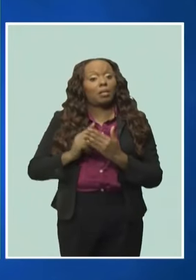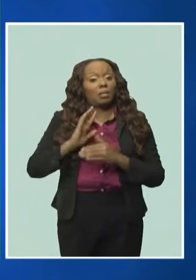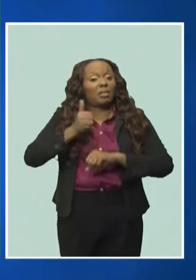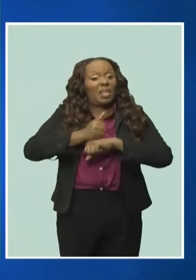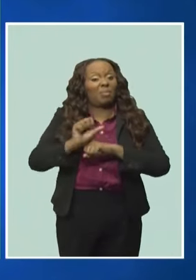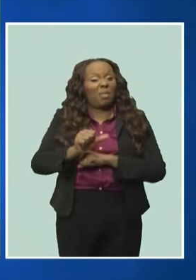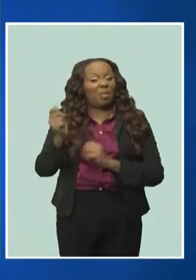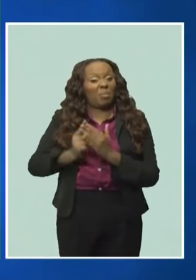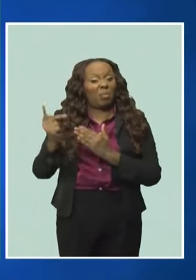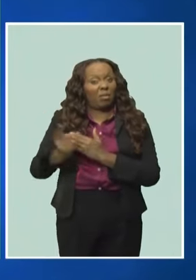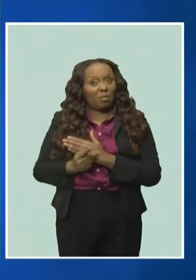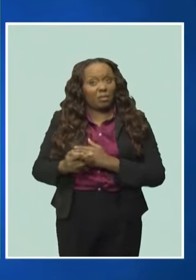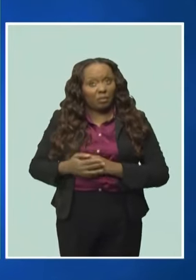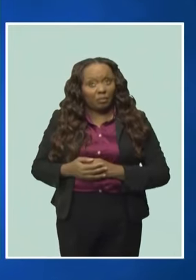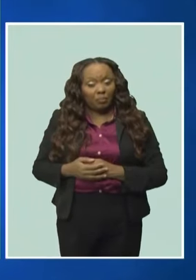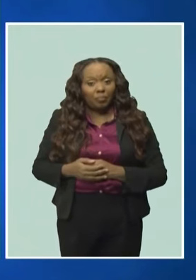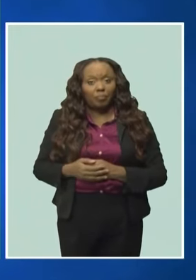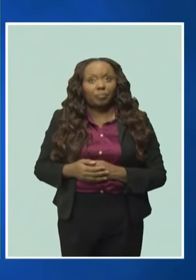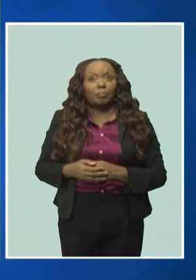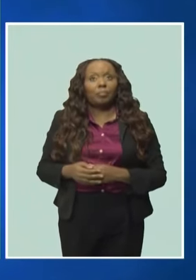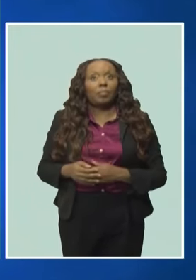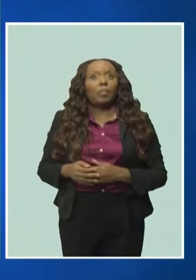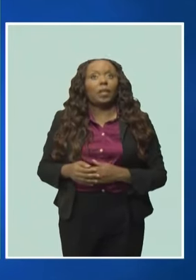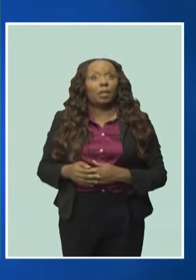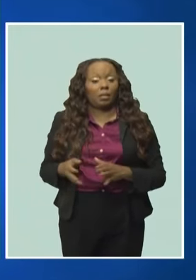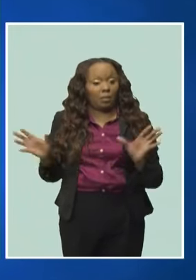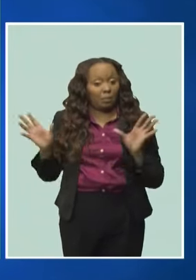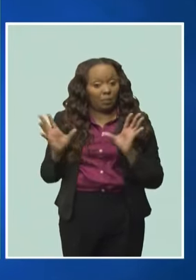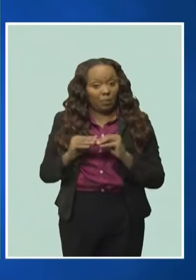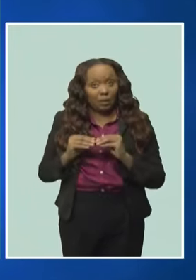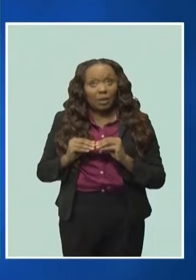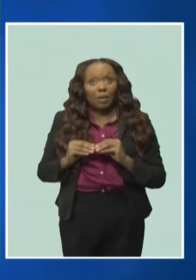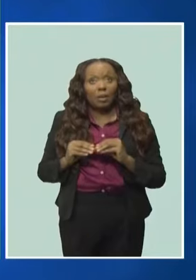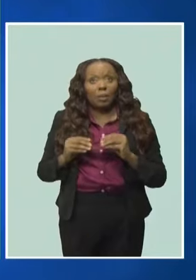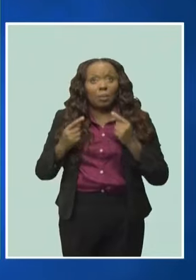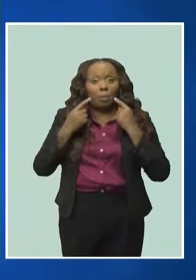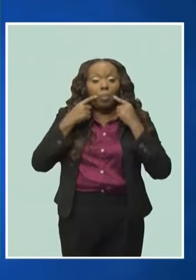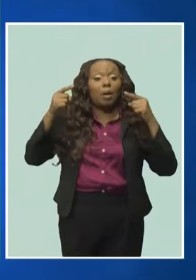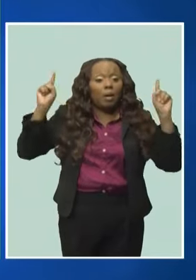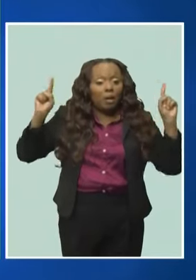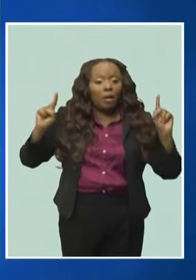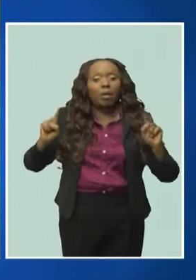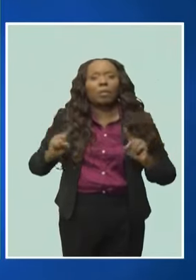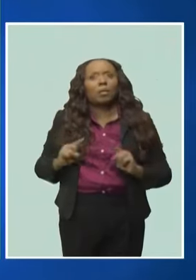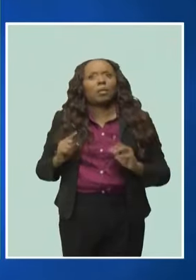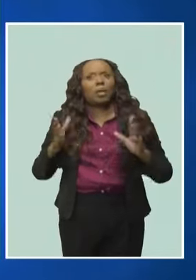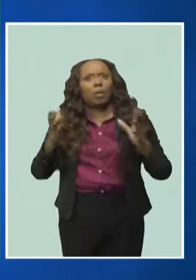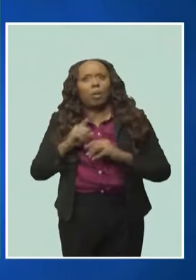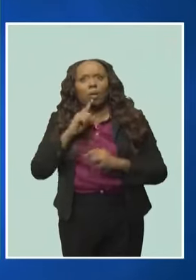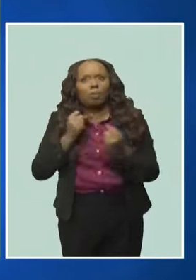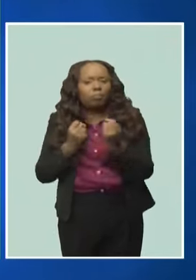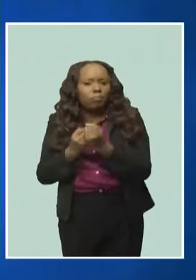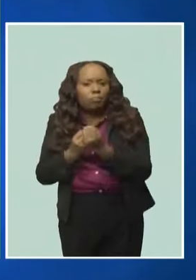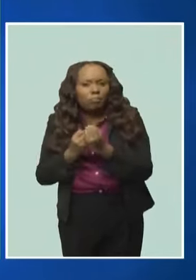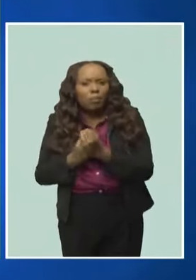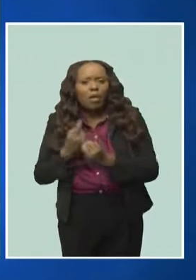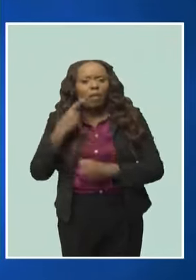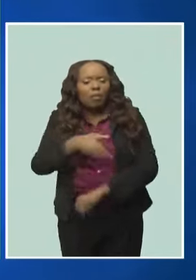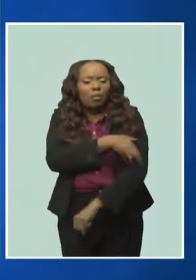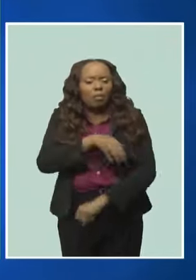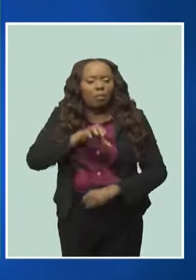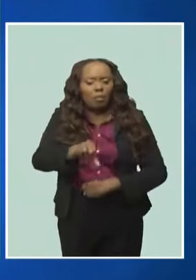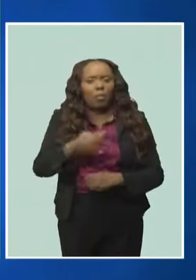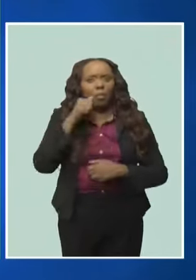executive director said the Power Summit achieves its goals and called on the audience to be true advocates for the advancement and empowerment of